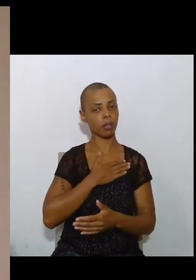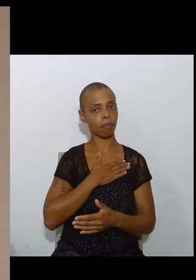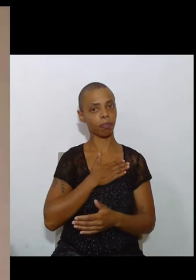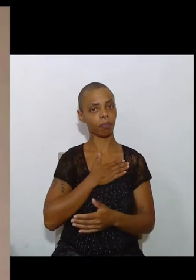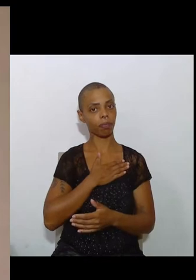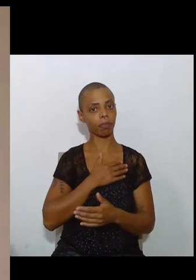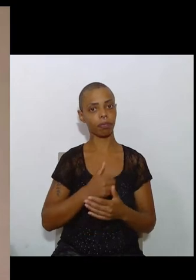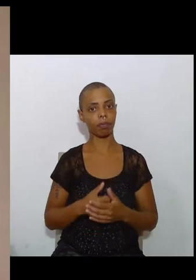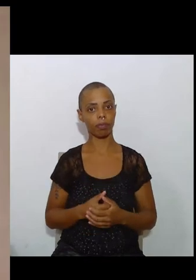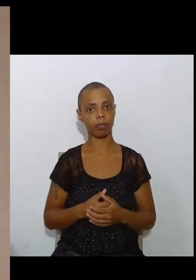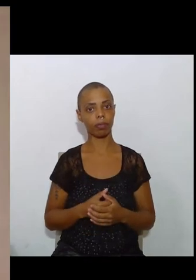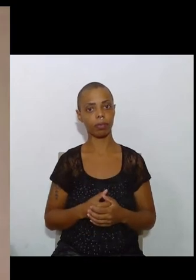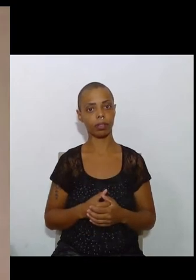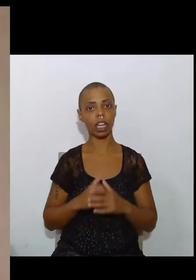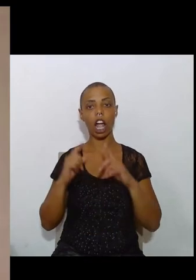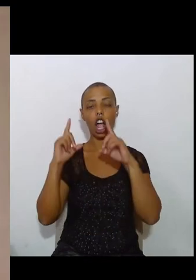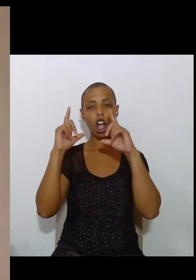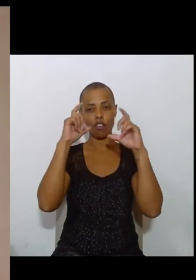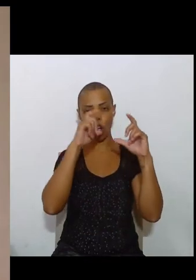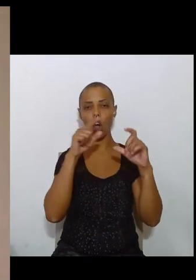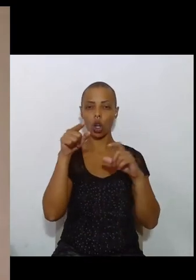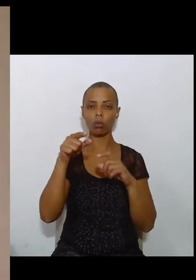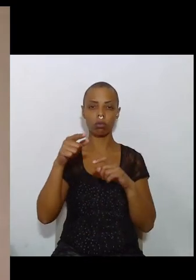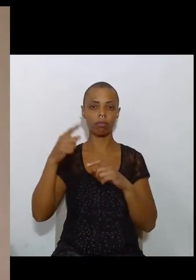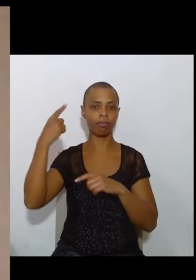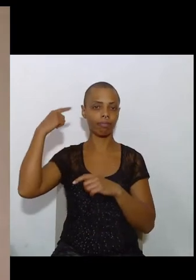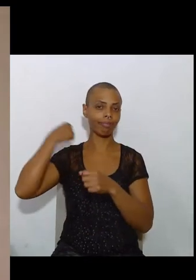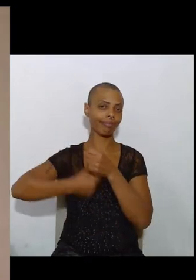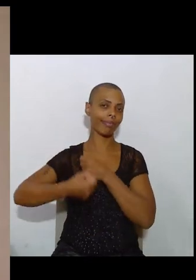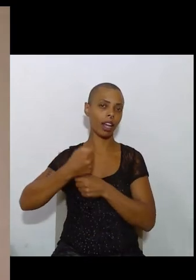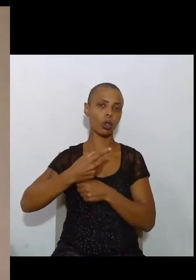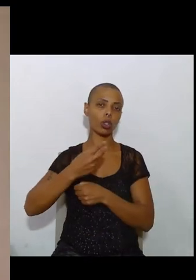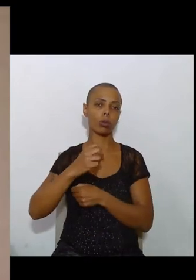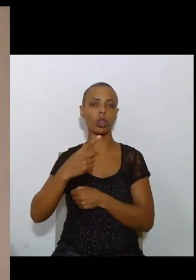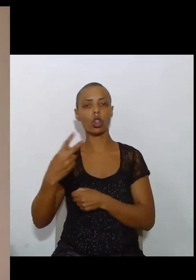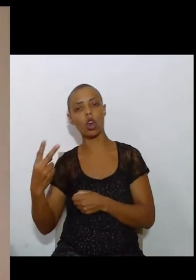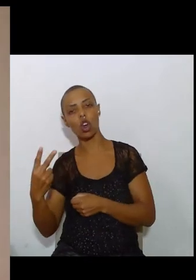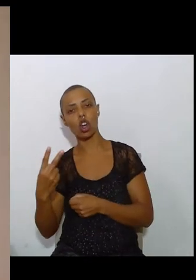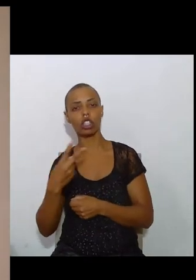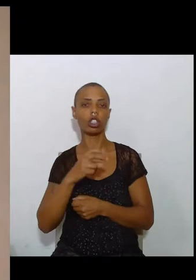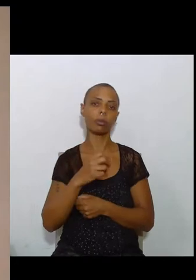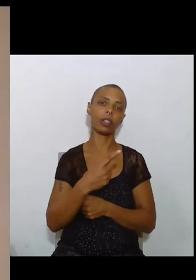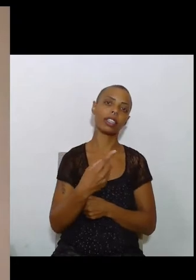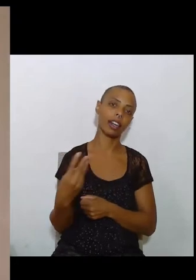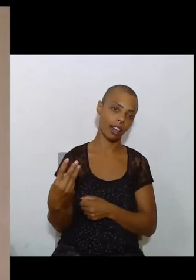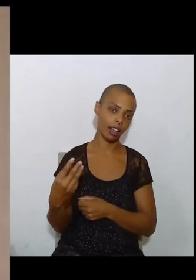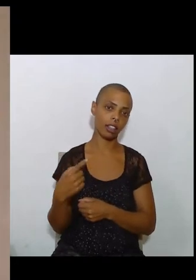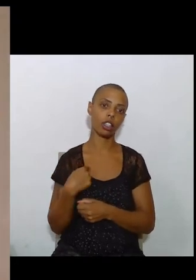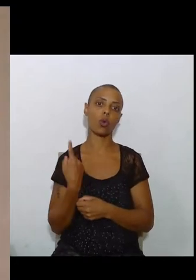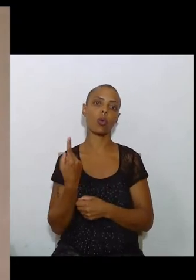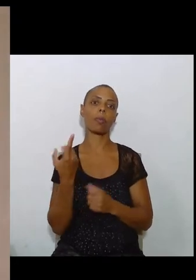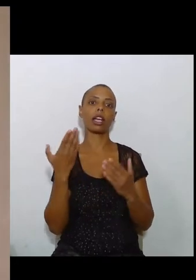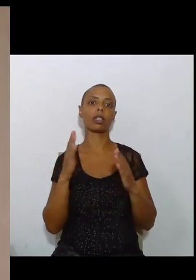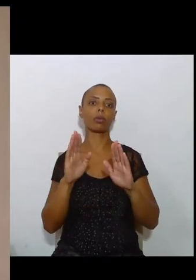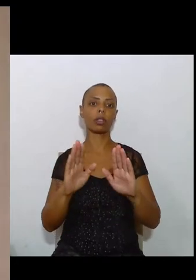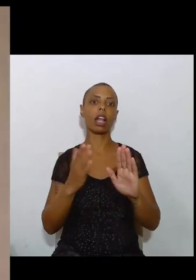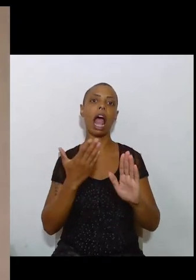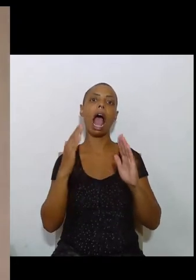it has changed over time those pictures were taken in 2012 or 2013.